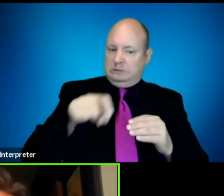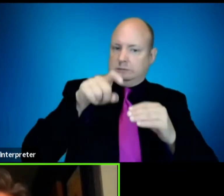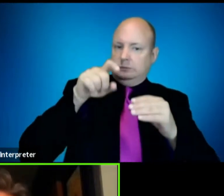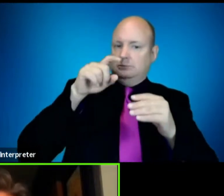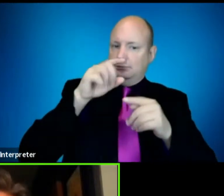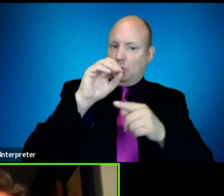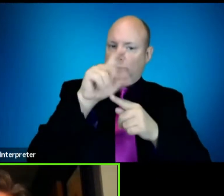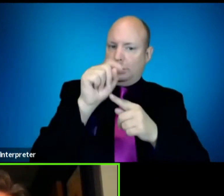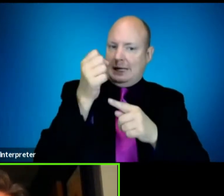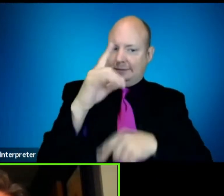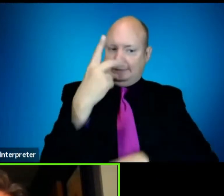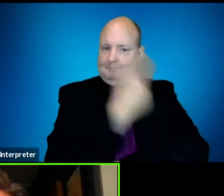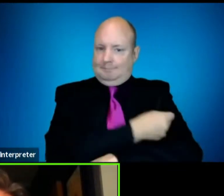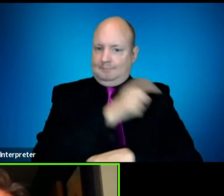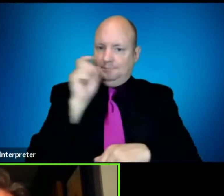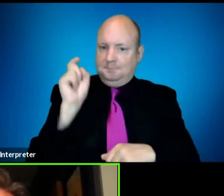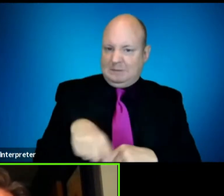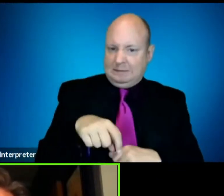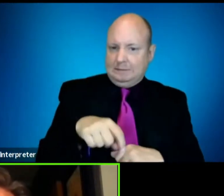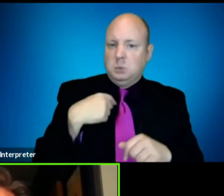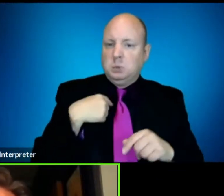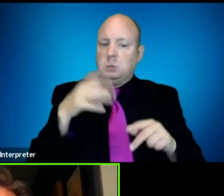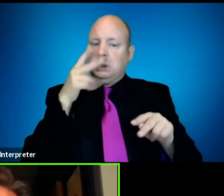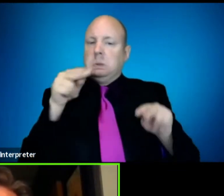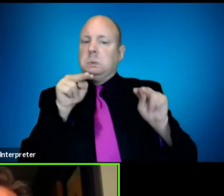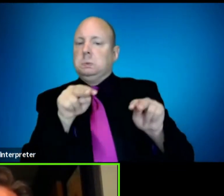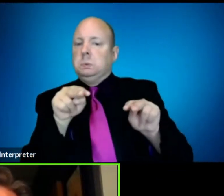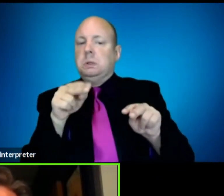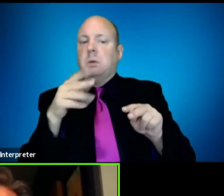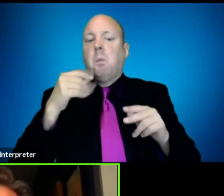student vaccine mandates down the road.